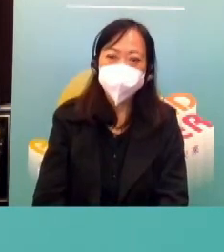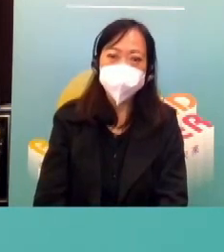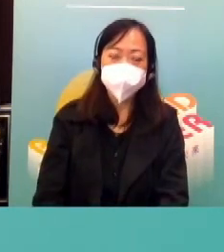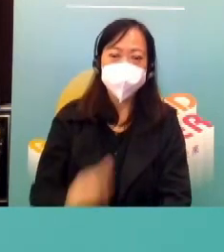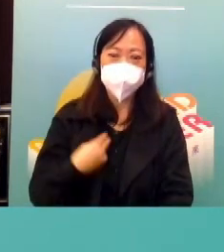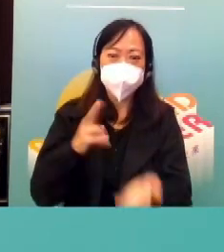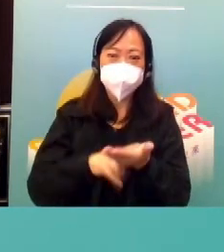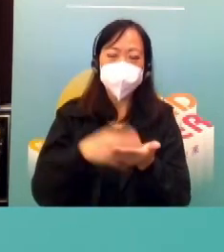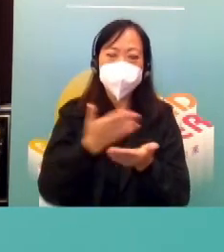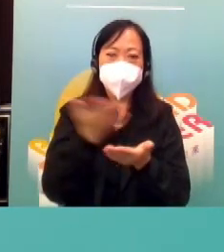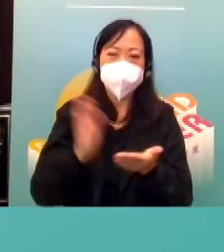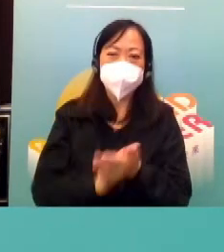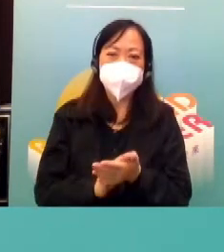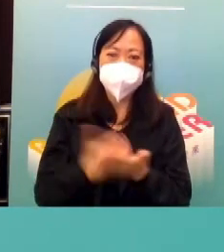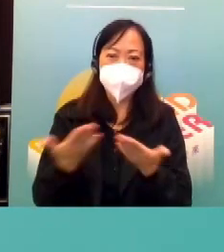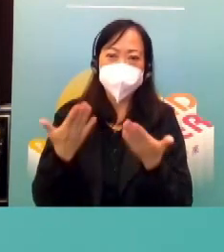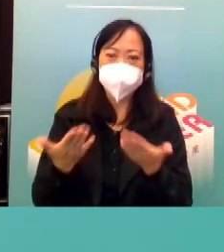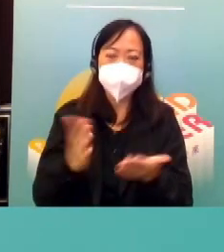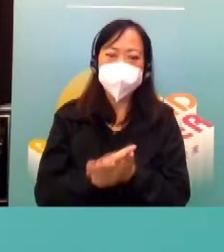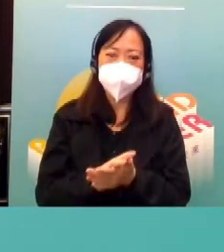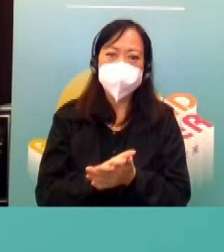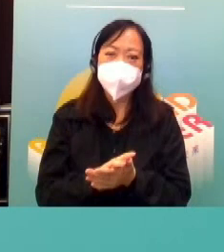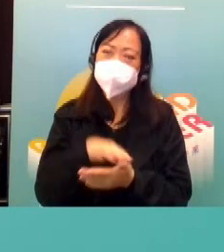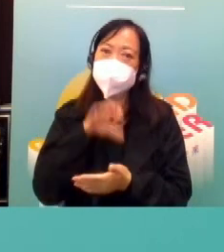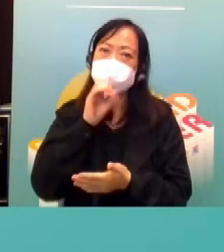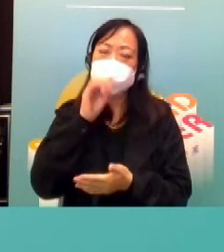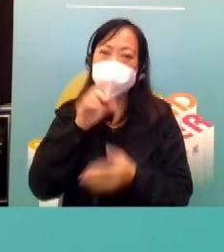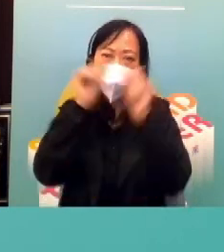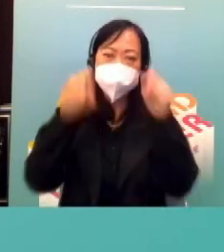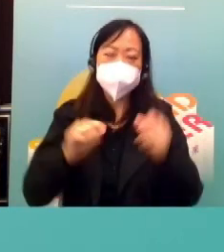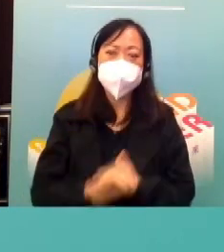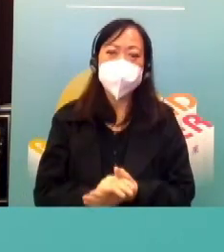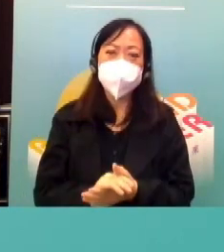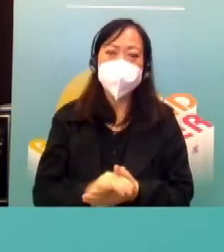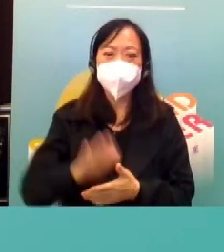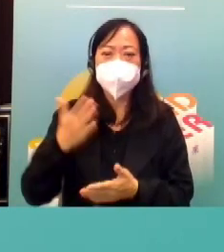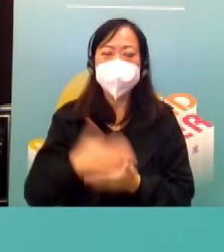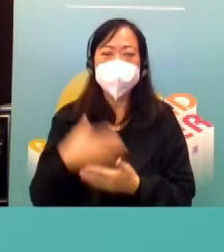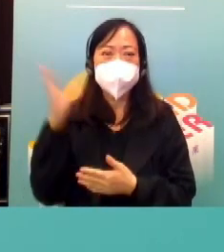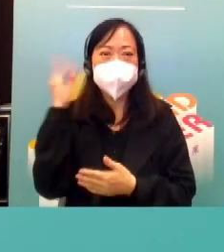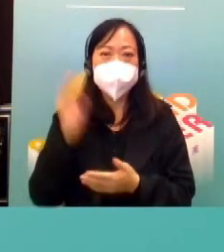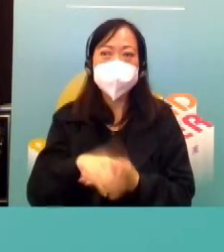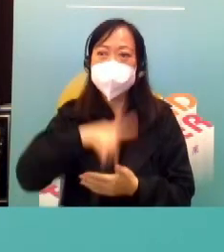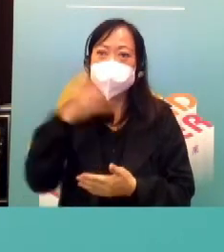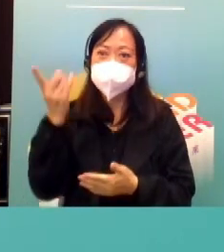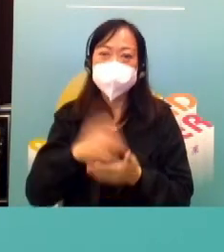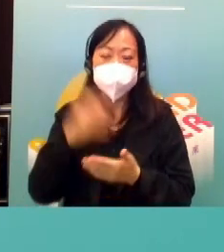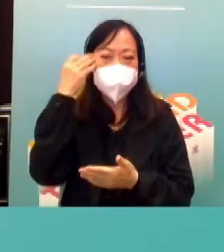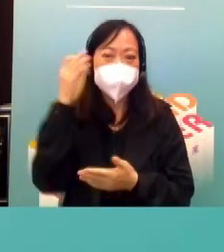all the questions till later. So we actually have another presenter, Ms. Maggie Low